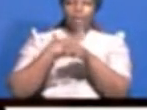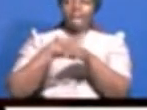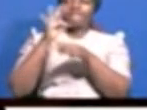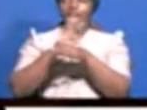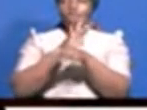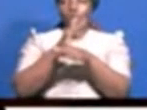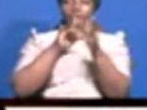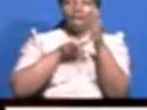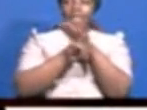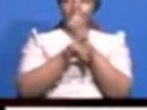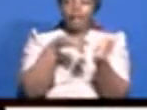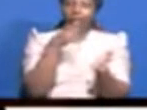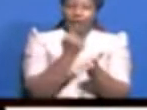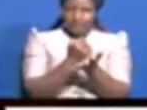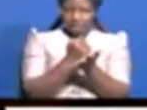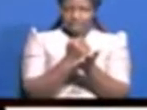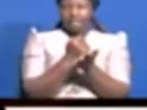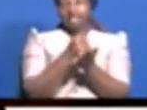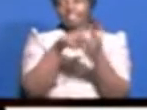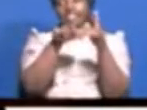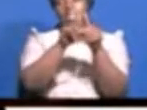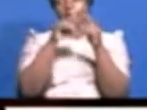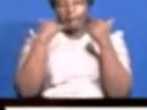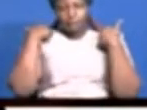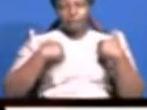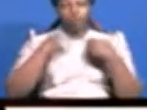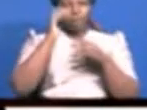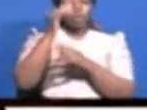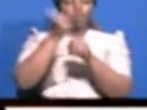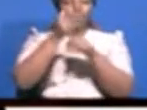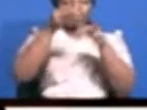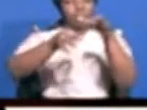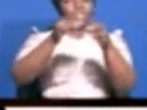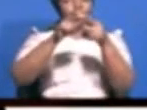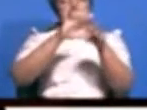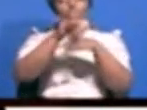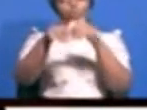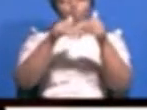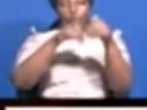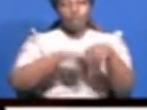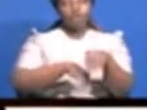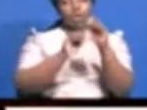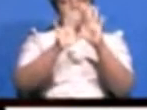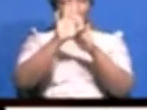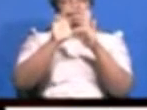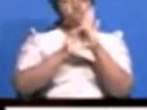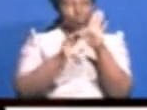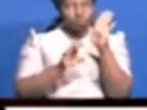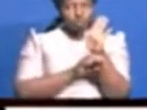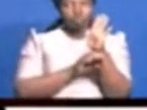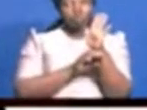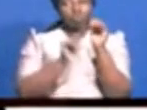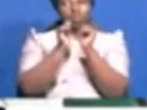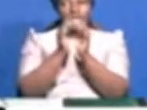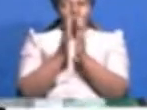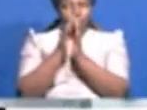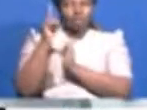said office, and that I will do justice to all in accordance with the Constitution and the laws of